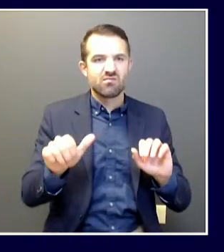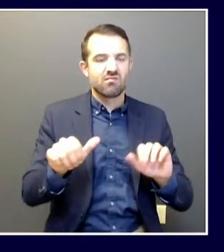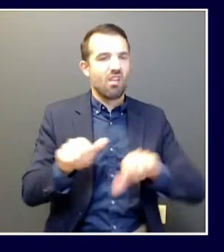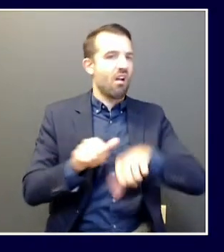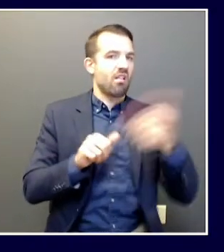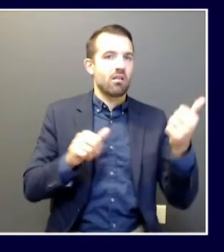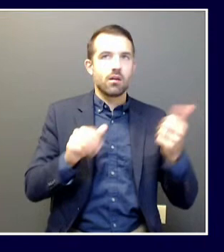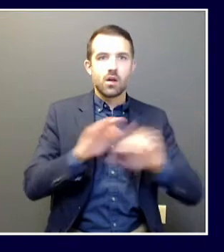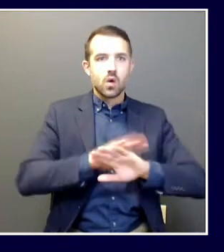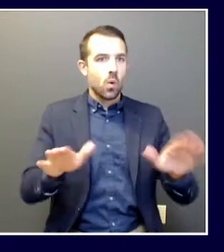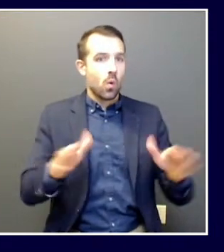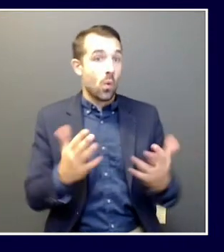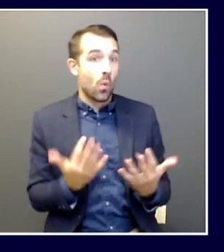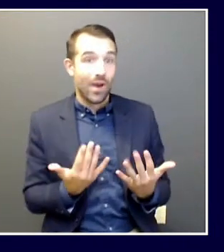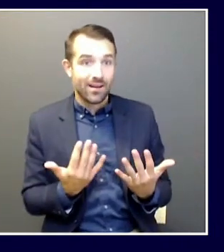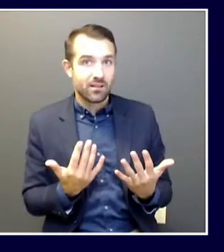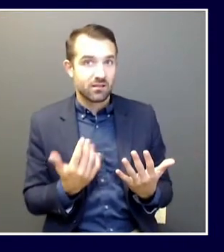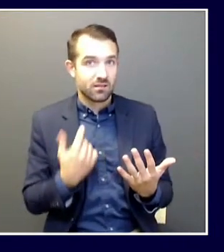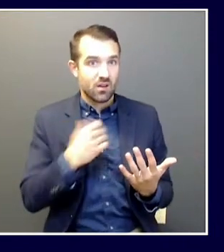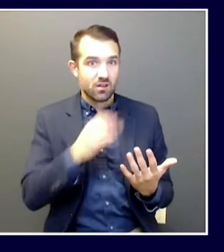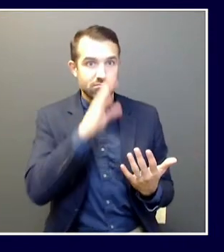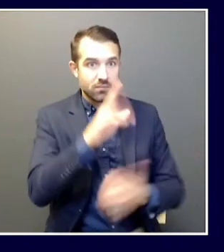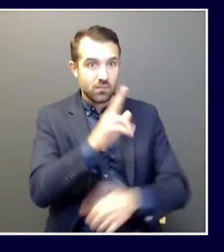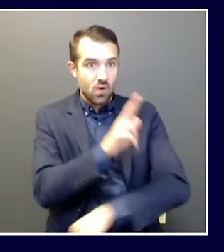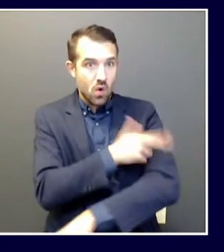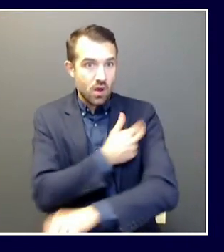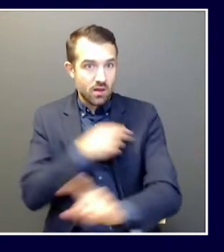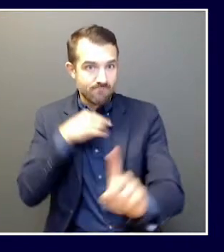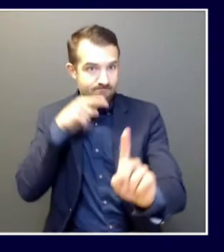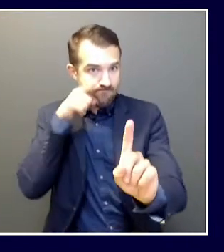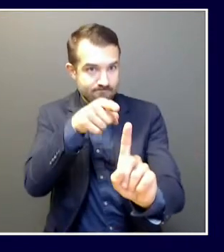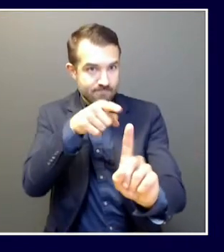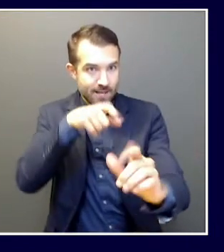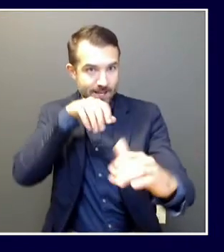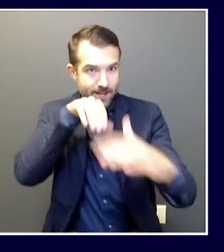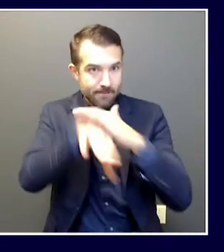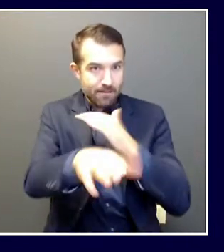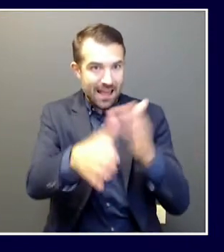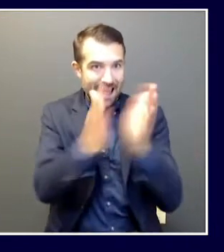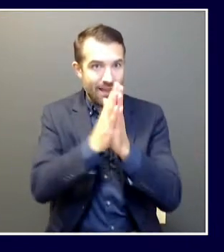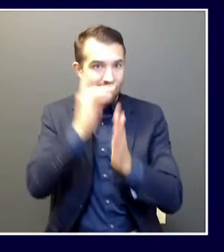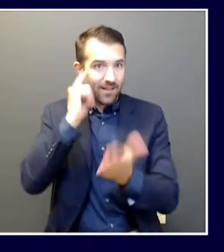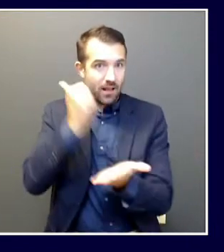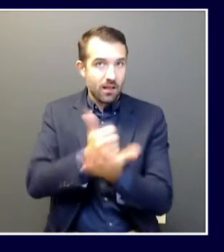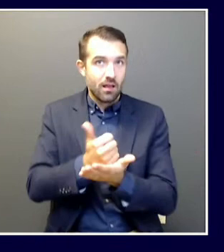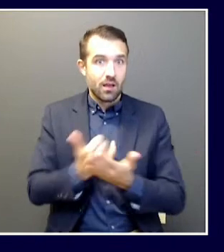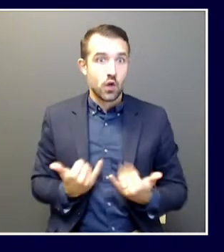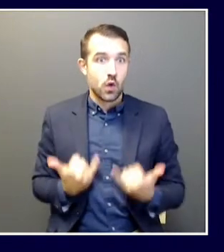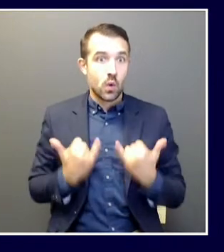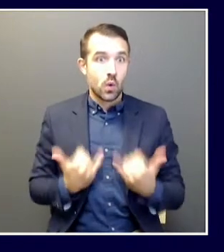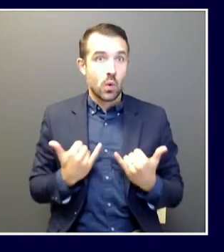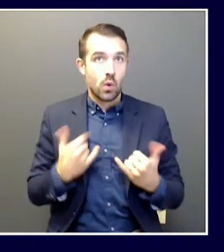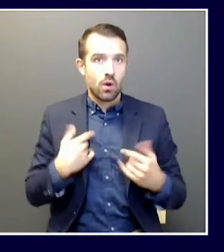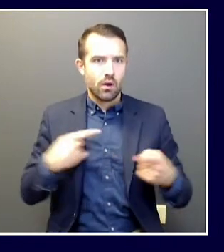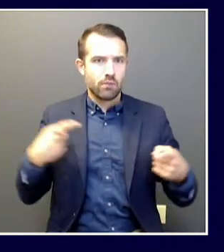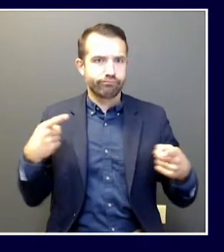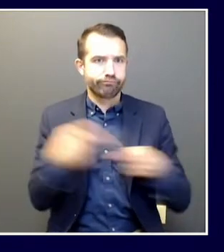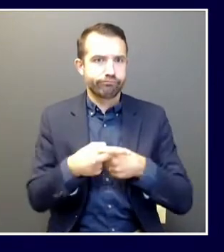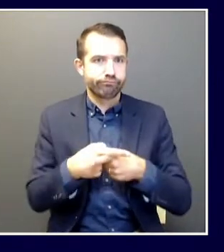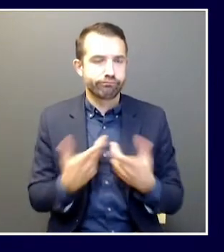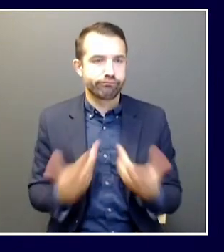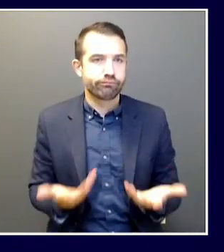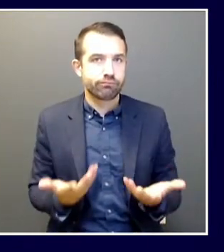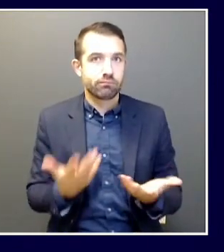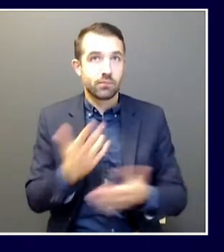maybe they're not as, intake, they can't take on as many patients, and that theoretically might, prohibit someone